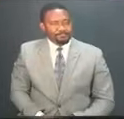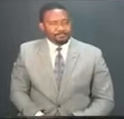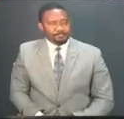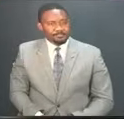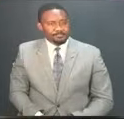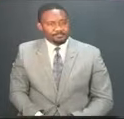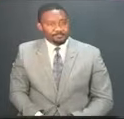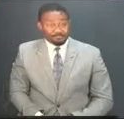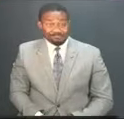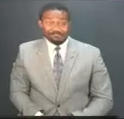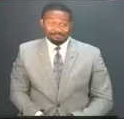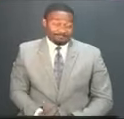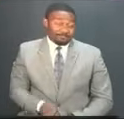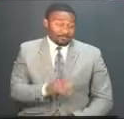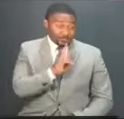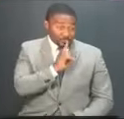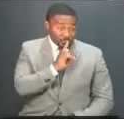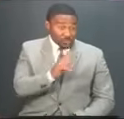the Constitution